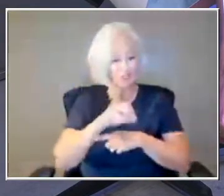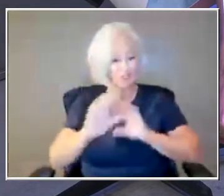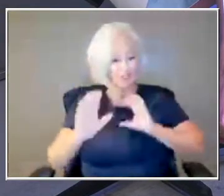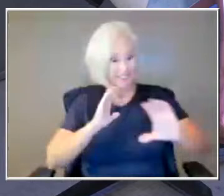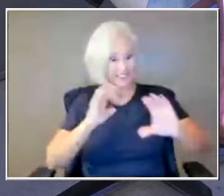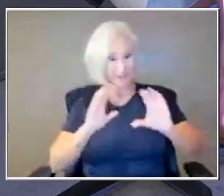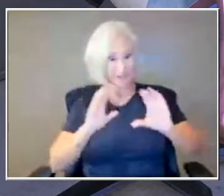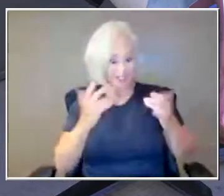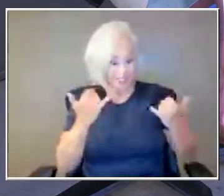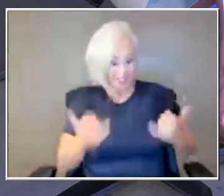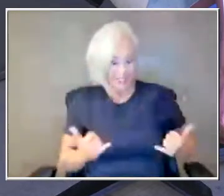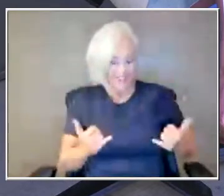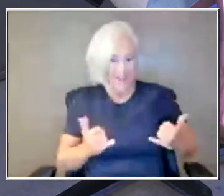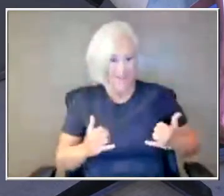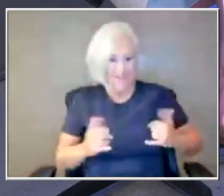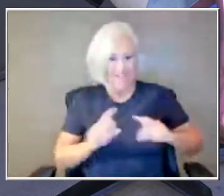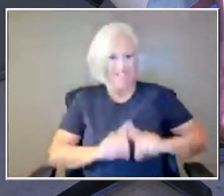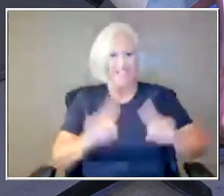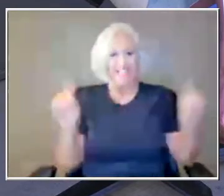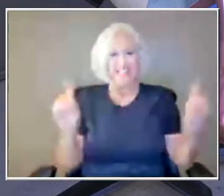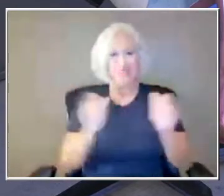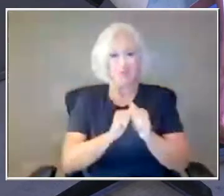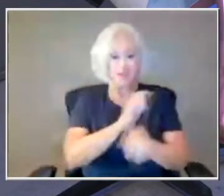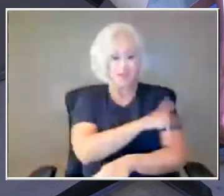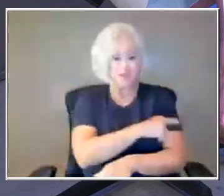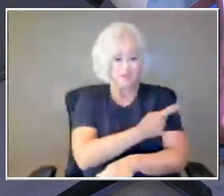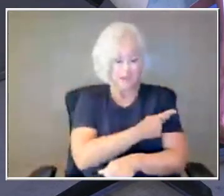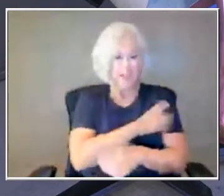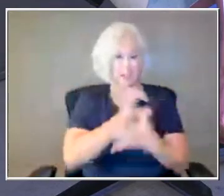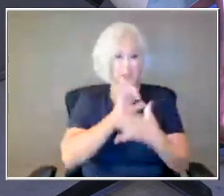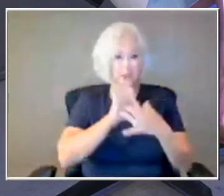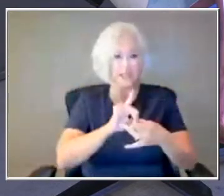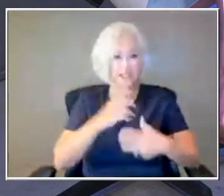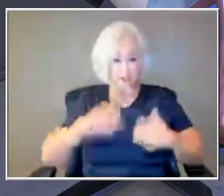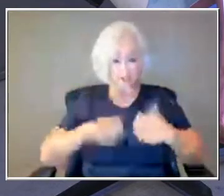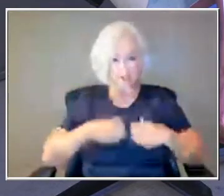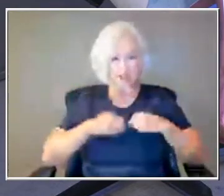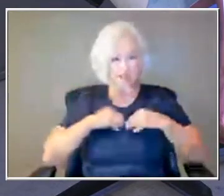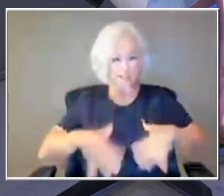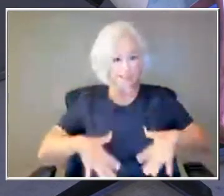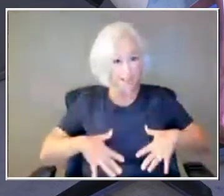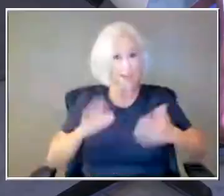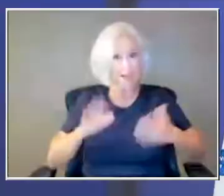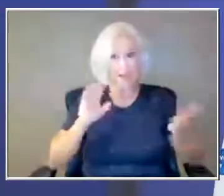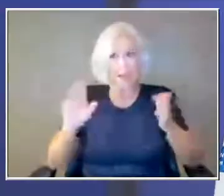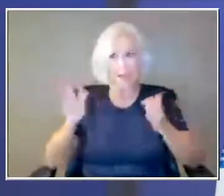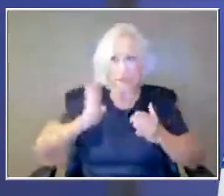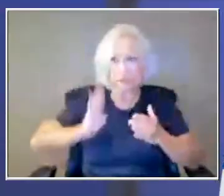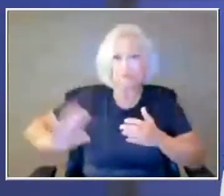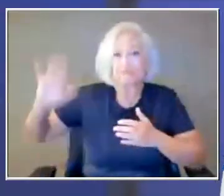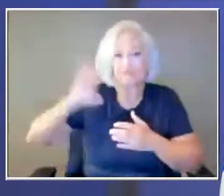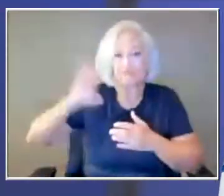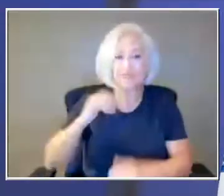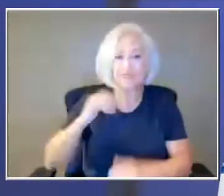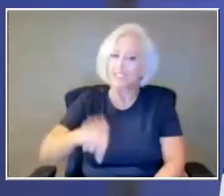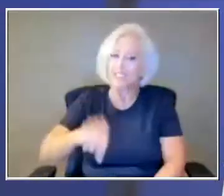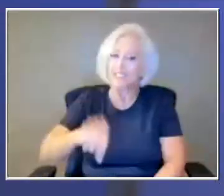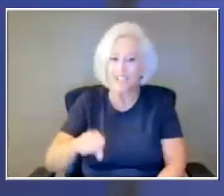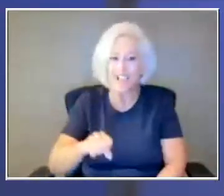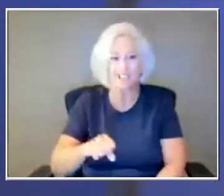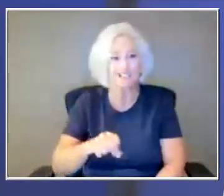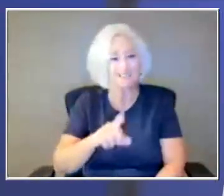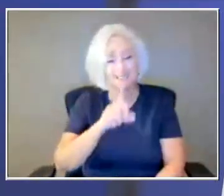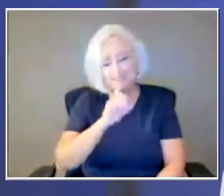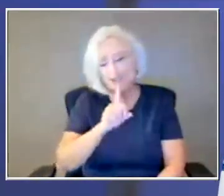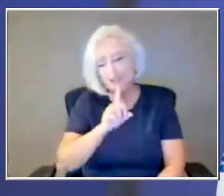now when it comes to metastatic than it was decades ago. Yes, thankfully. It's such a privilege. There's no good time to have